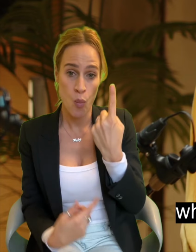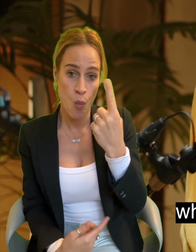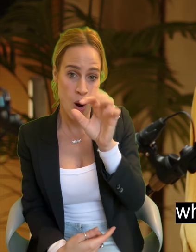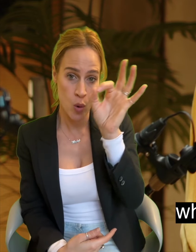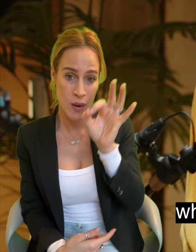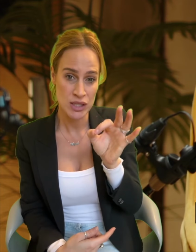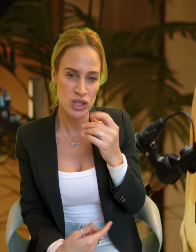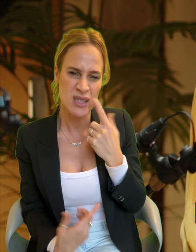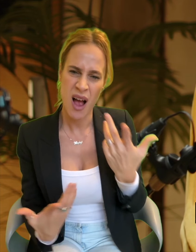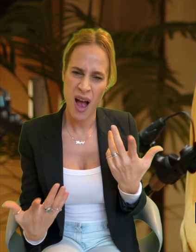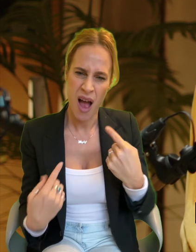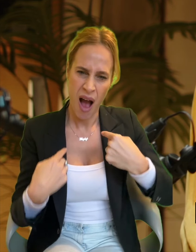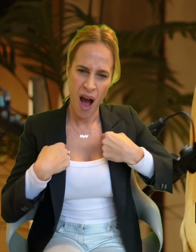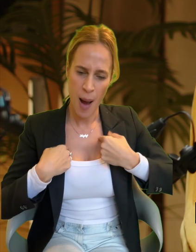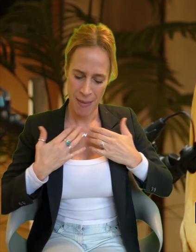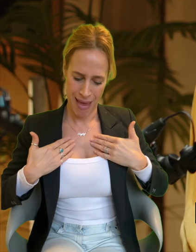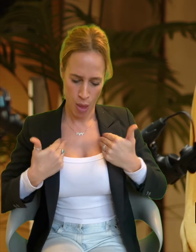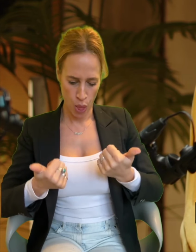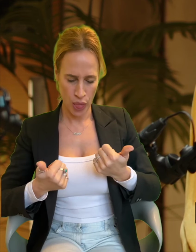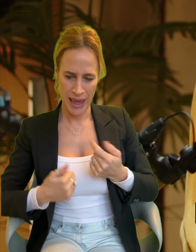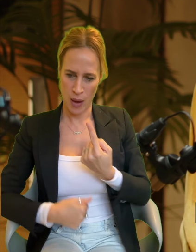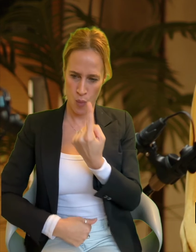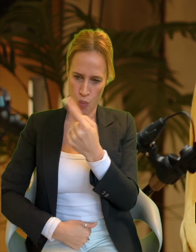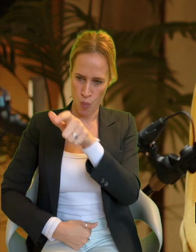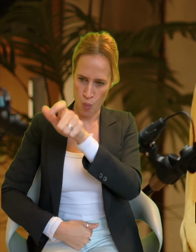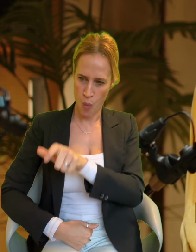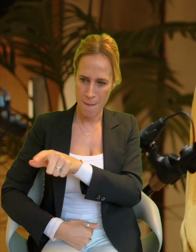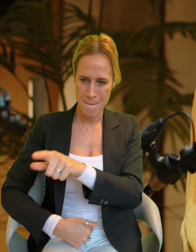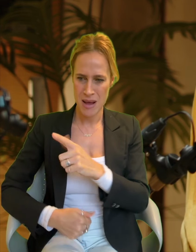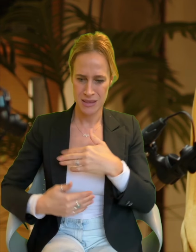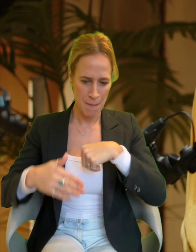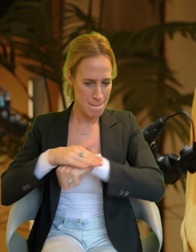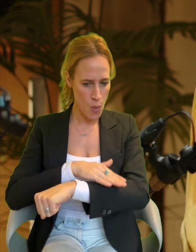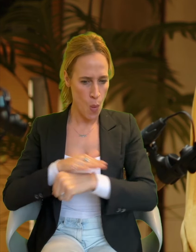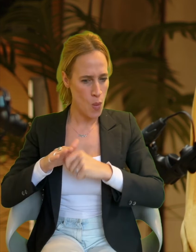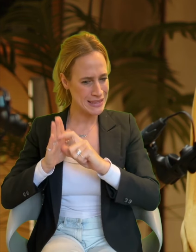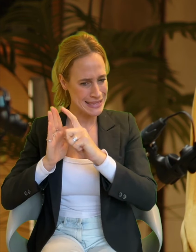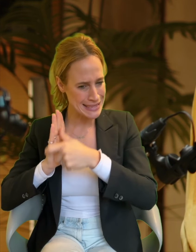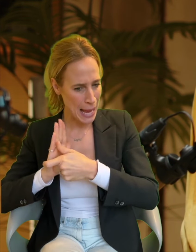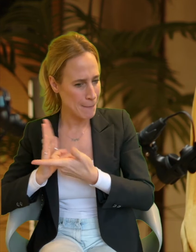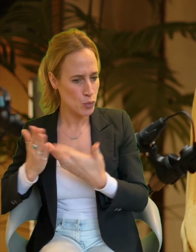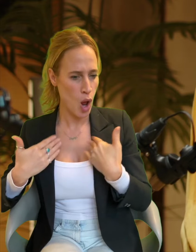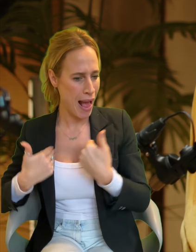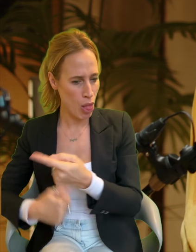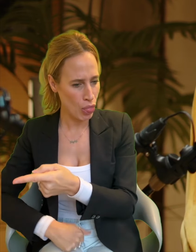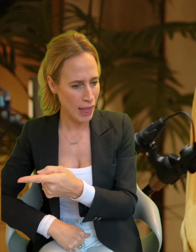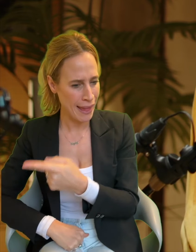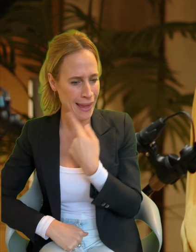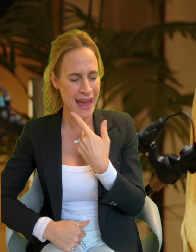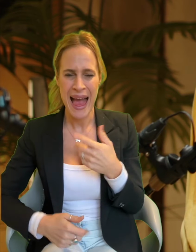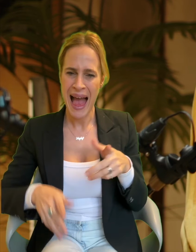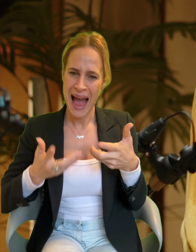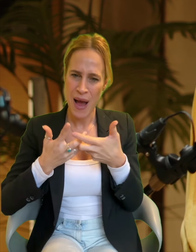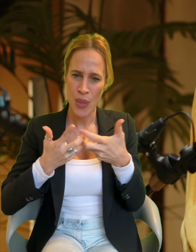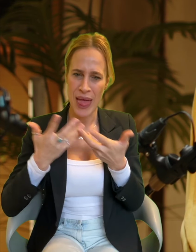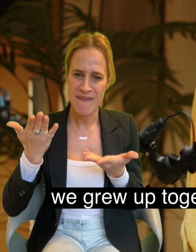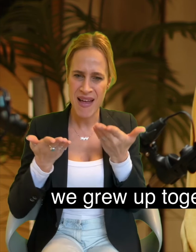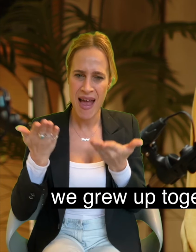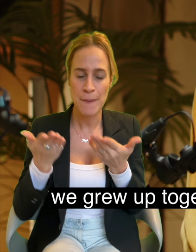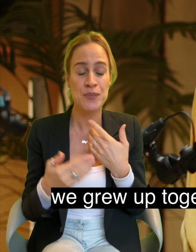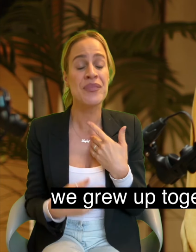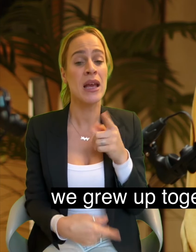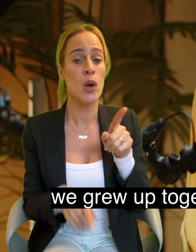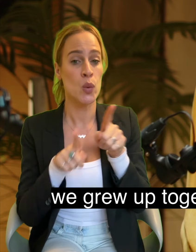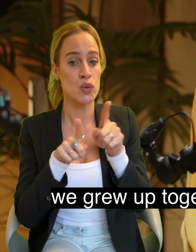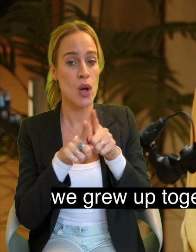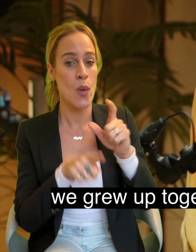is like that? How's that fair? How's there a God and blah, blah, blah. Anyway. And I had a cousin who was the same age as me, and we grew